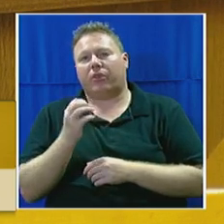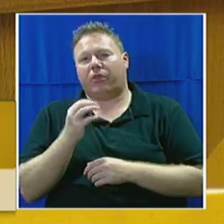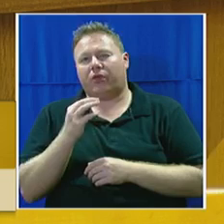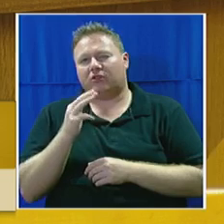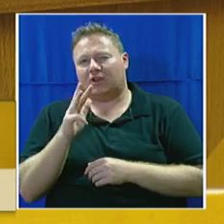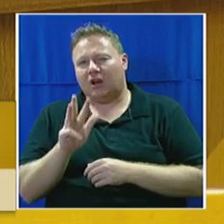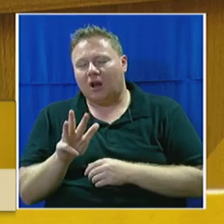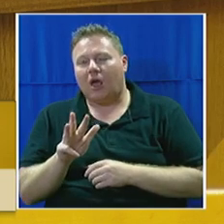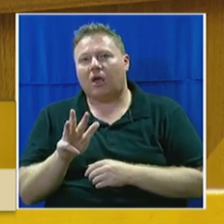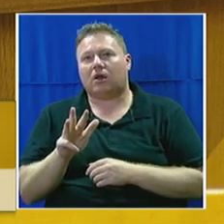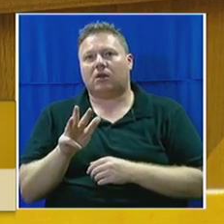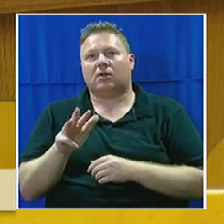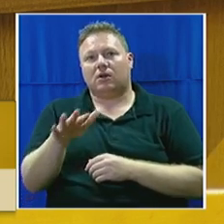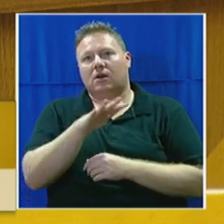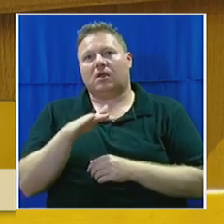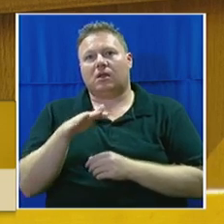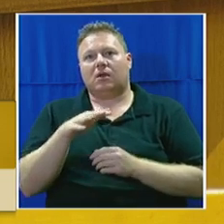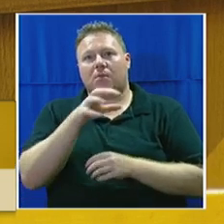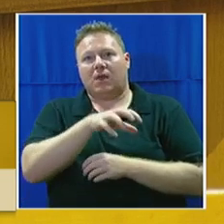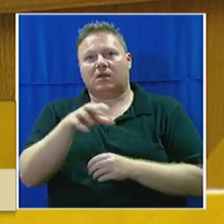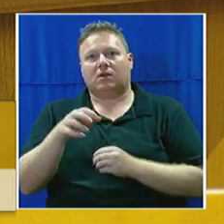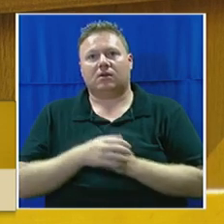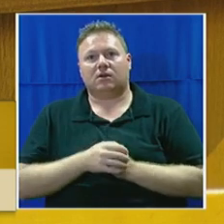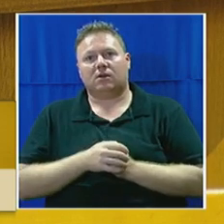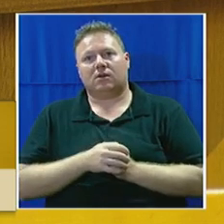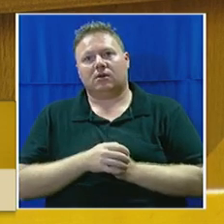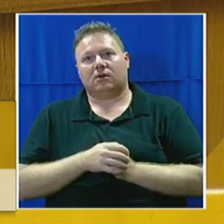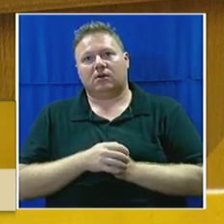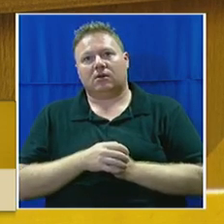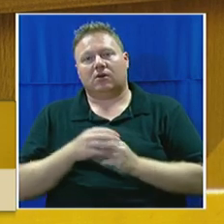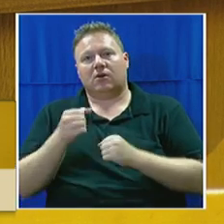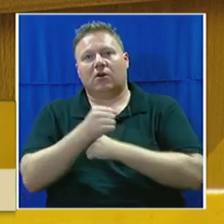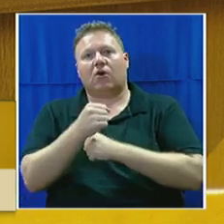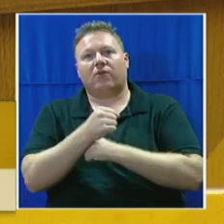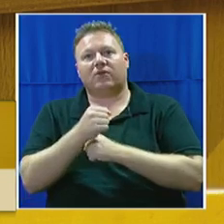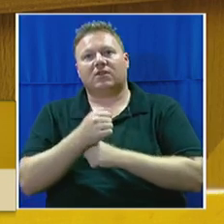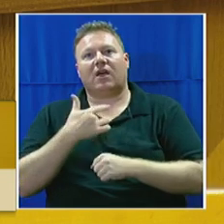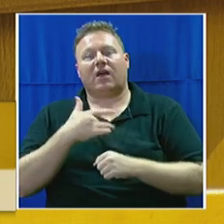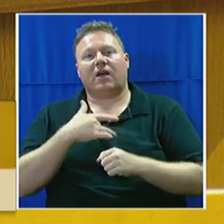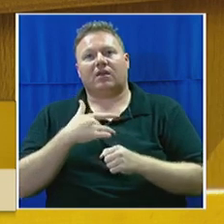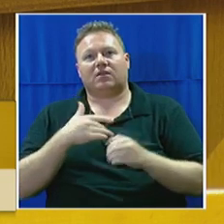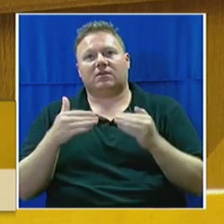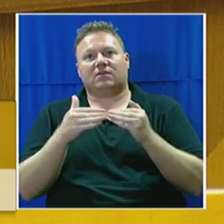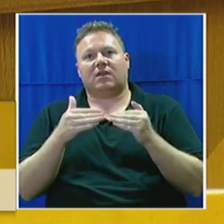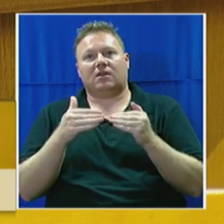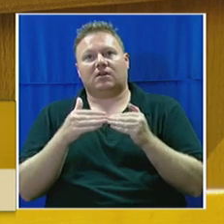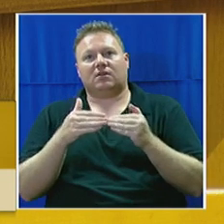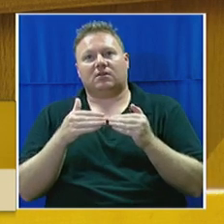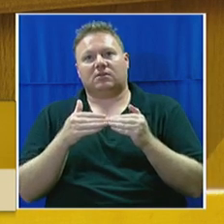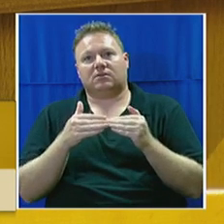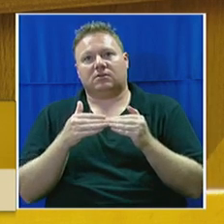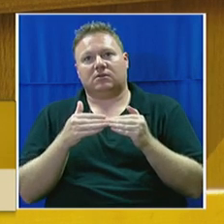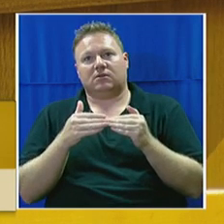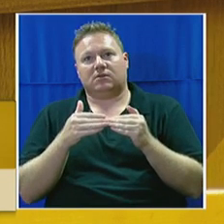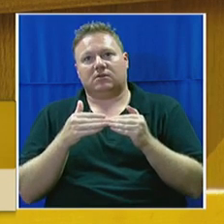639 facilities covered in the Office of Health Standard Compliance's